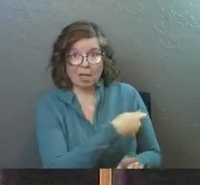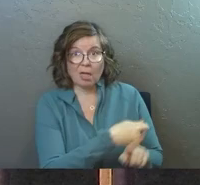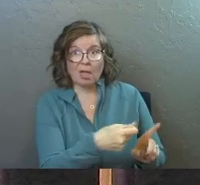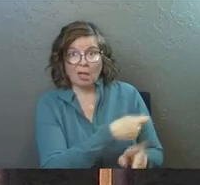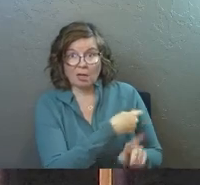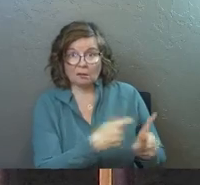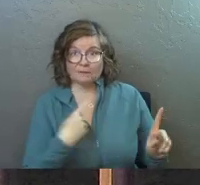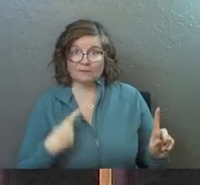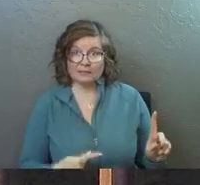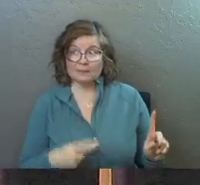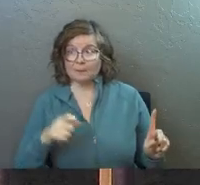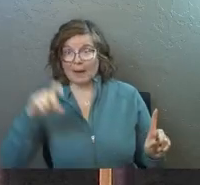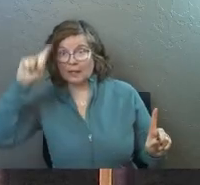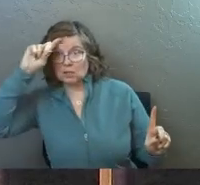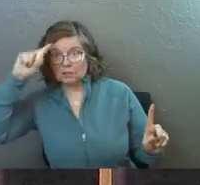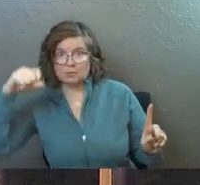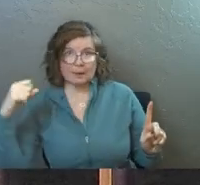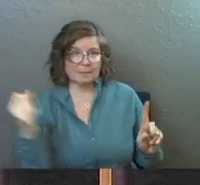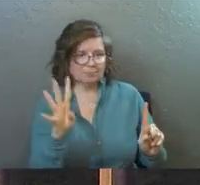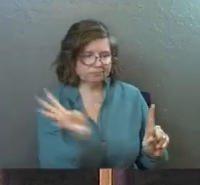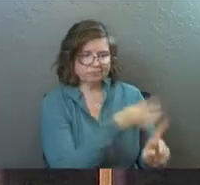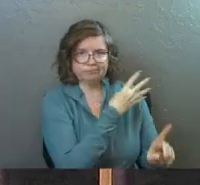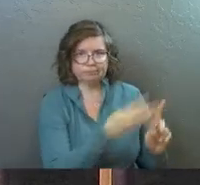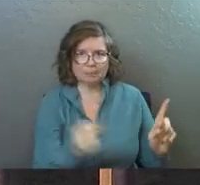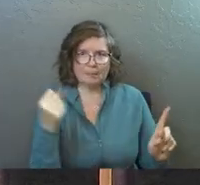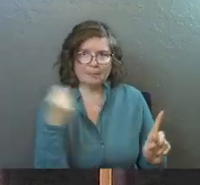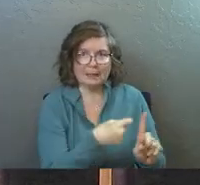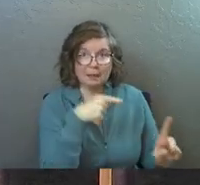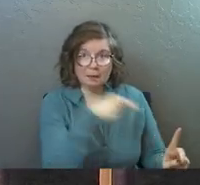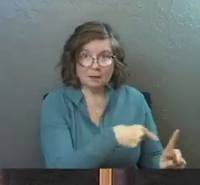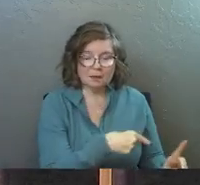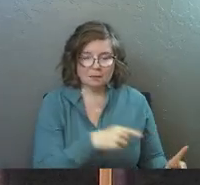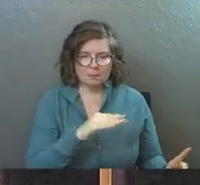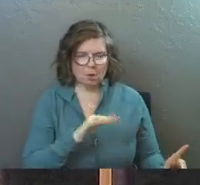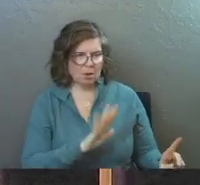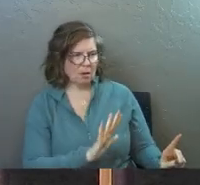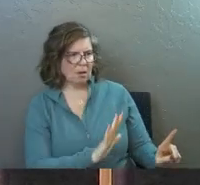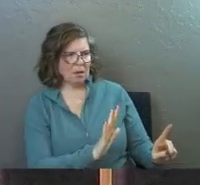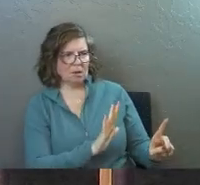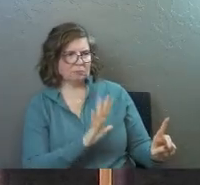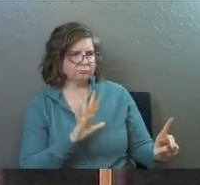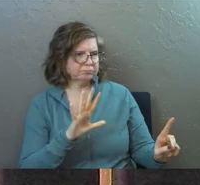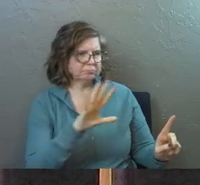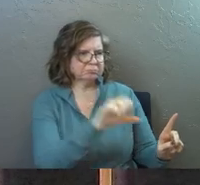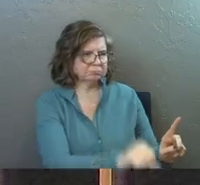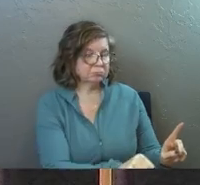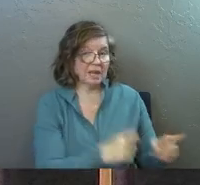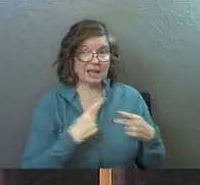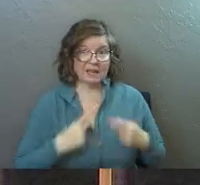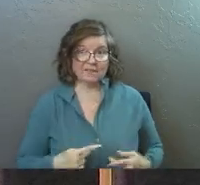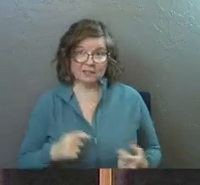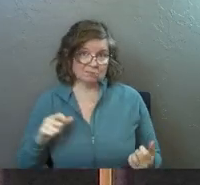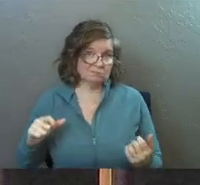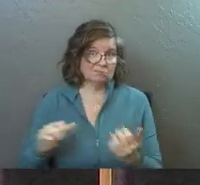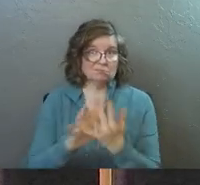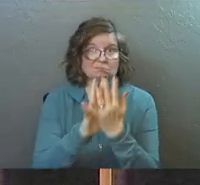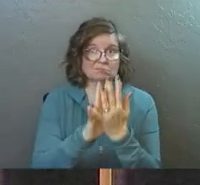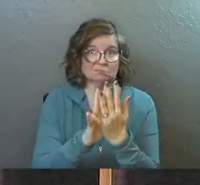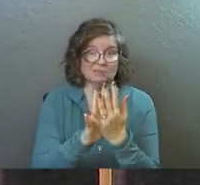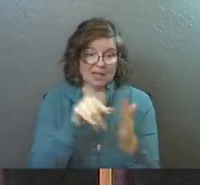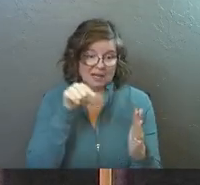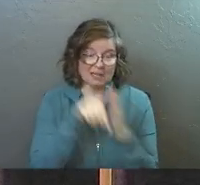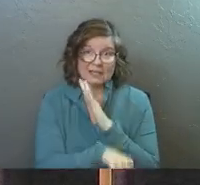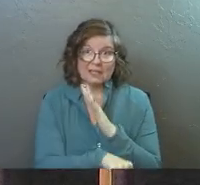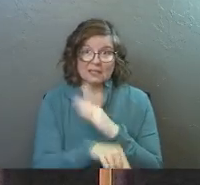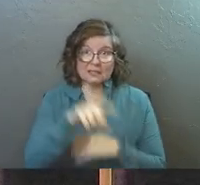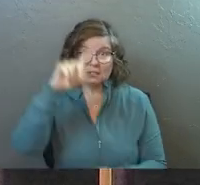beaten physically by an Egyptian. And Moses steps in and he gets physical. He actually